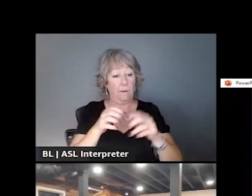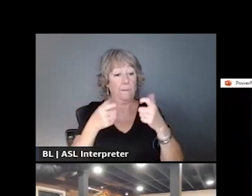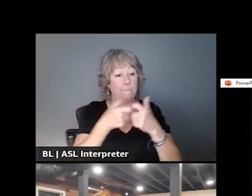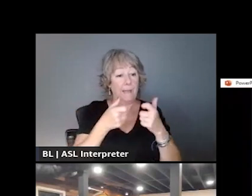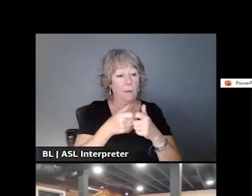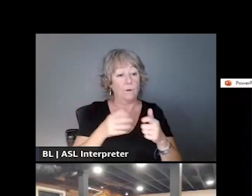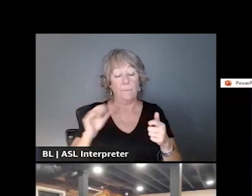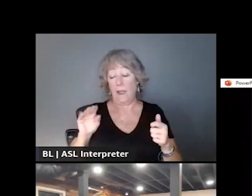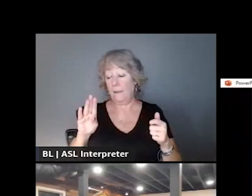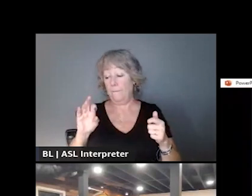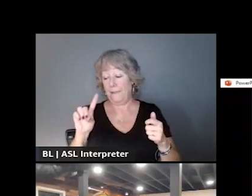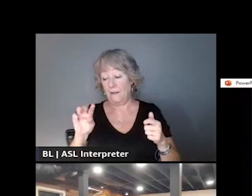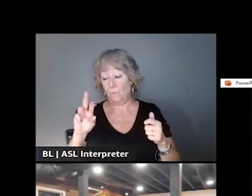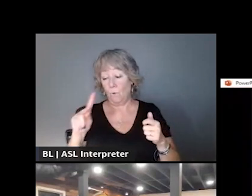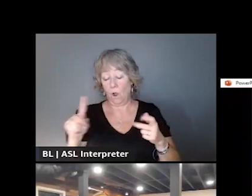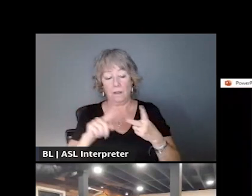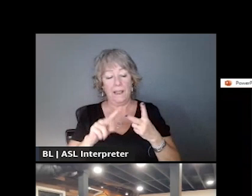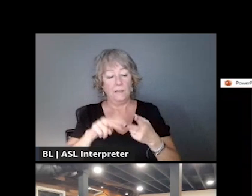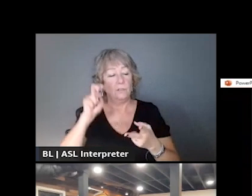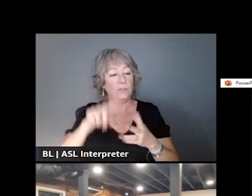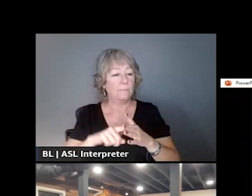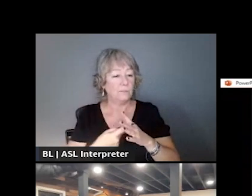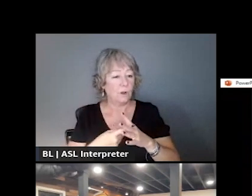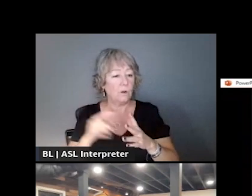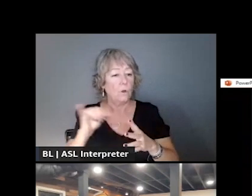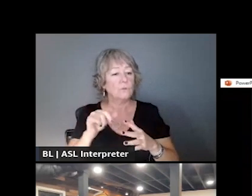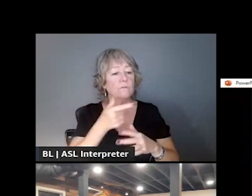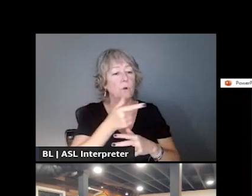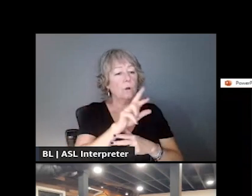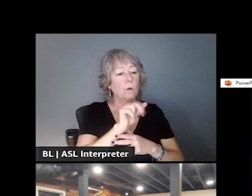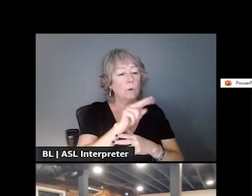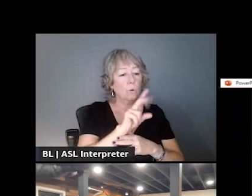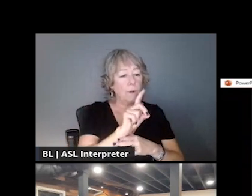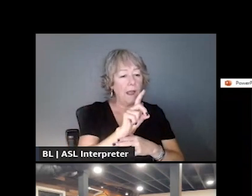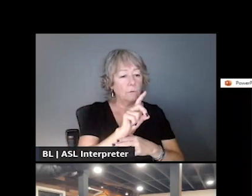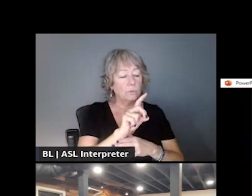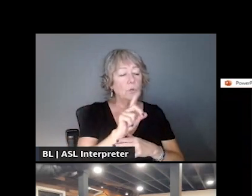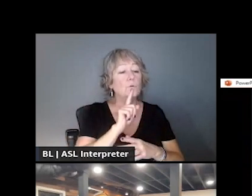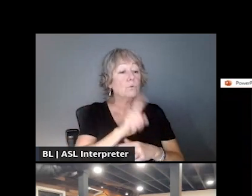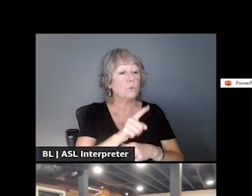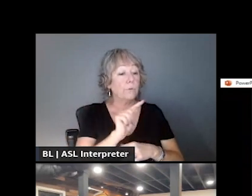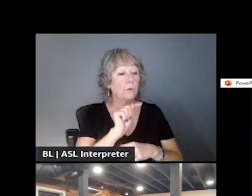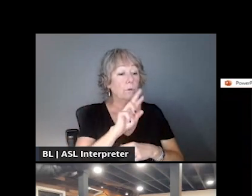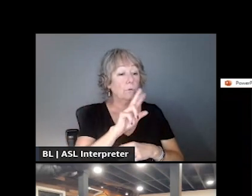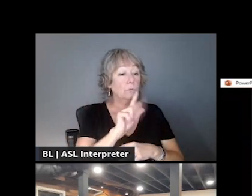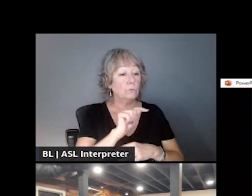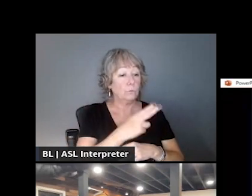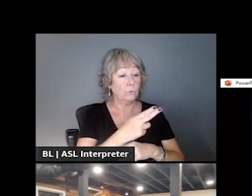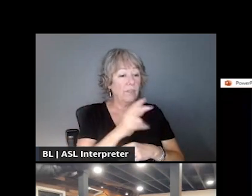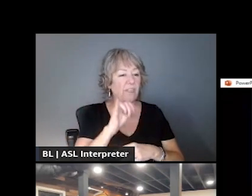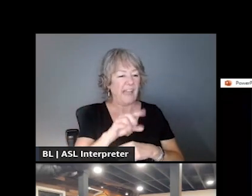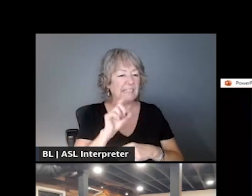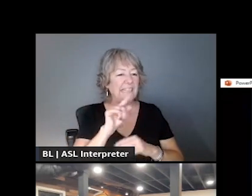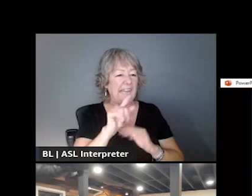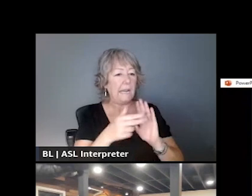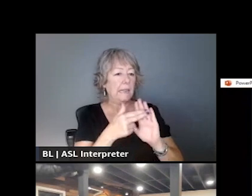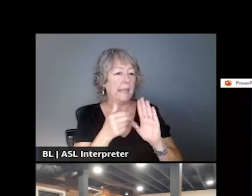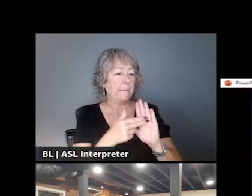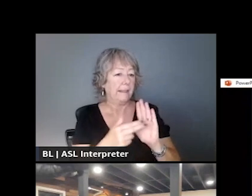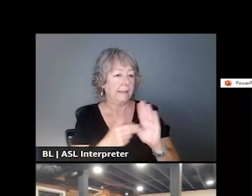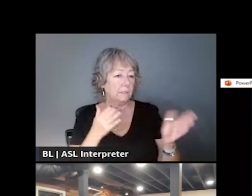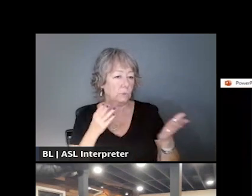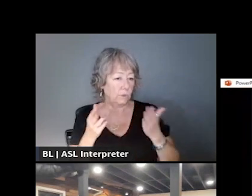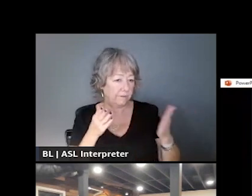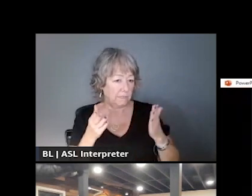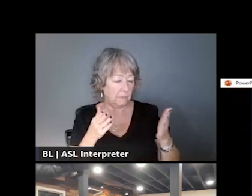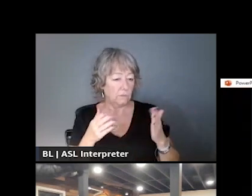and Jumpstart. We also have updates to Ground Truth, which is our data labeling service. What you can do now